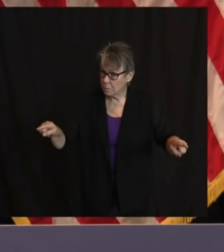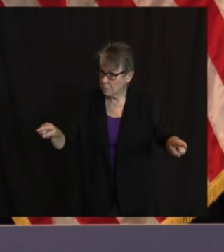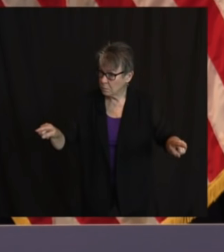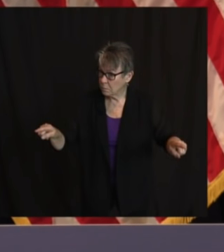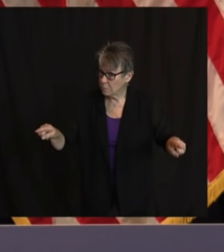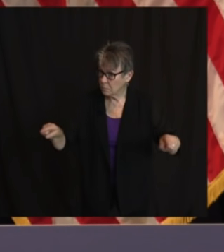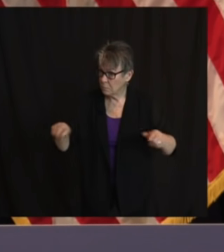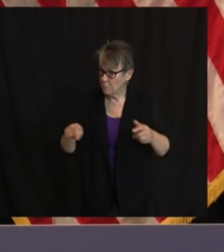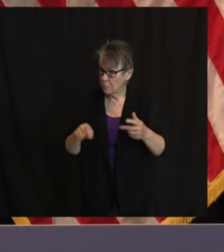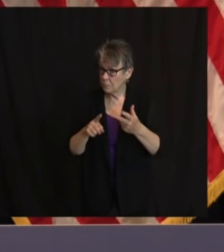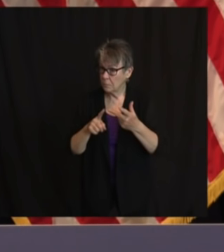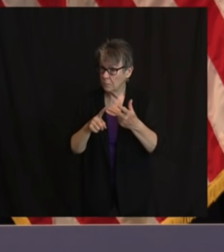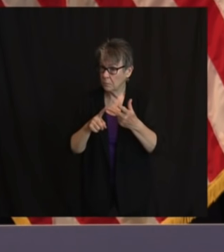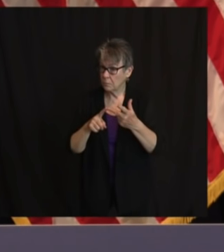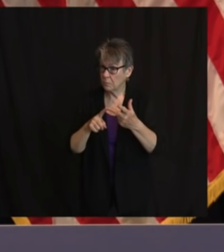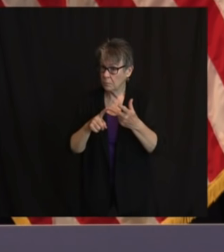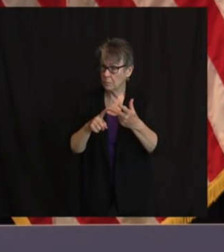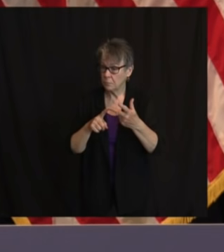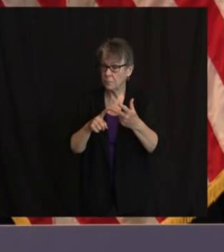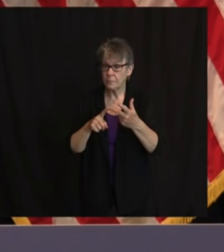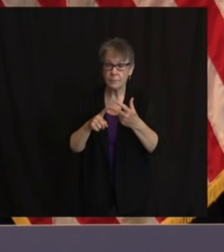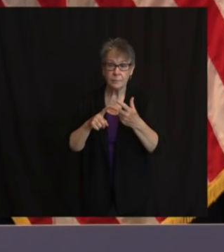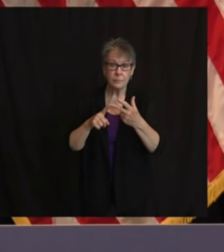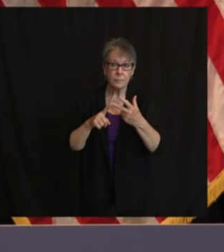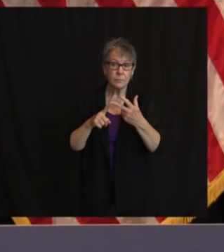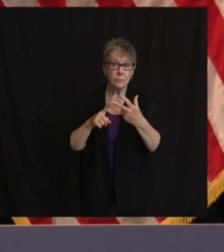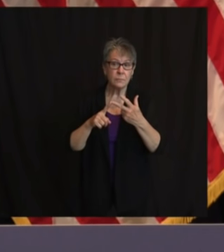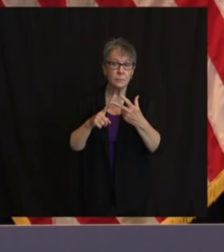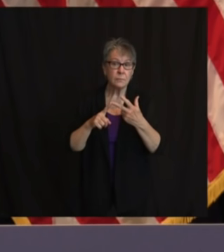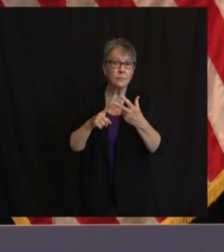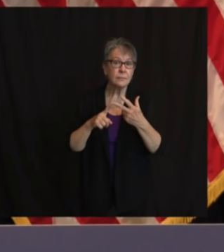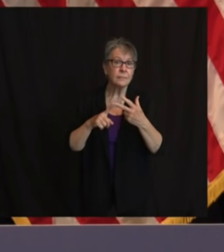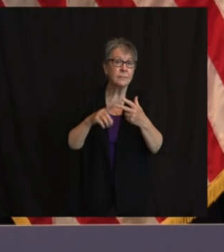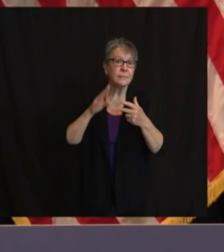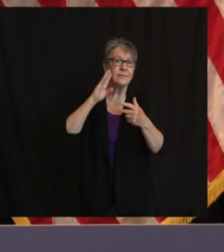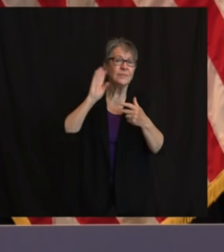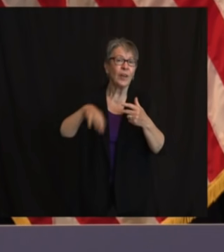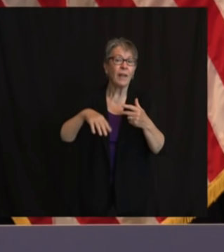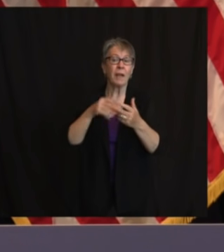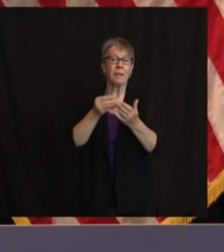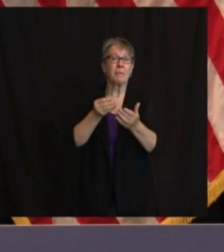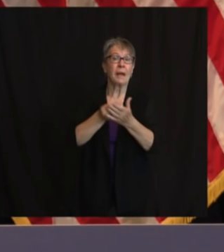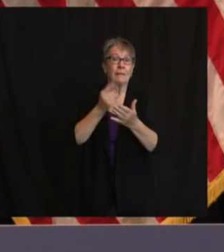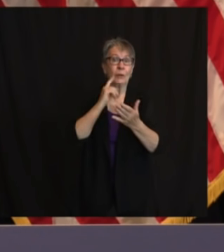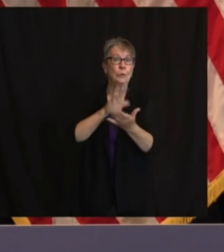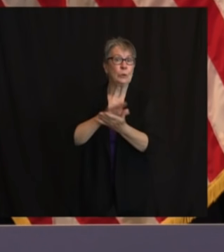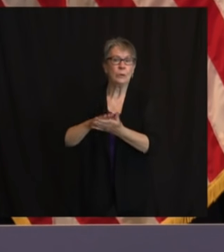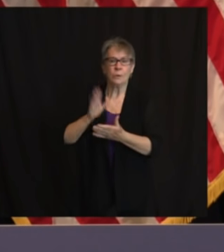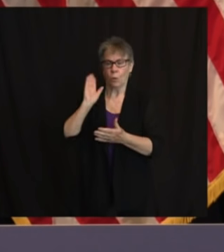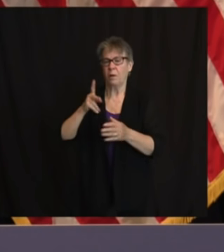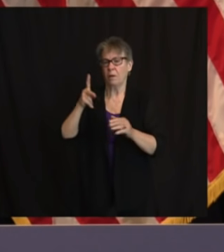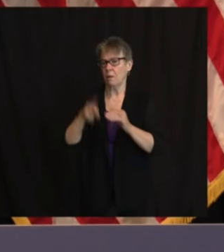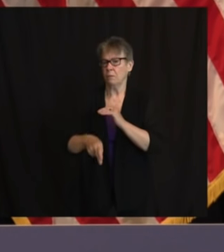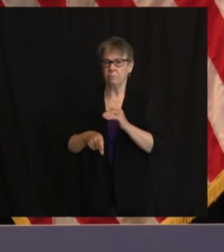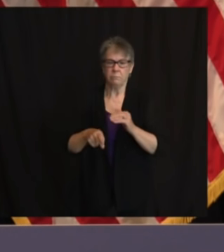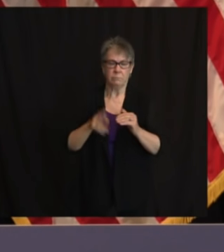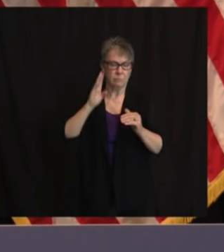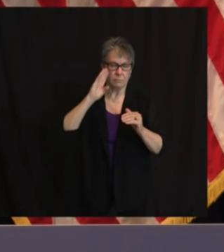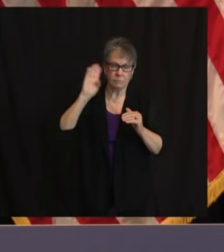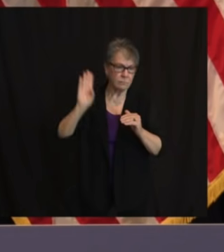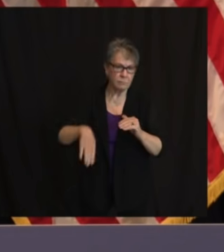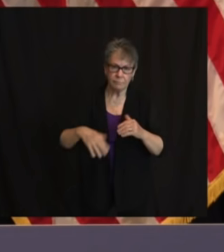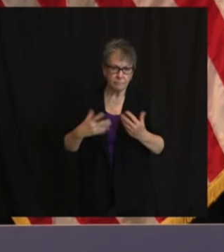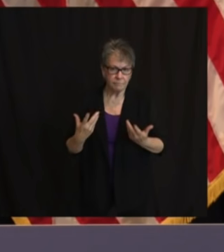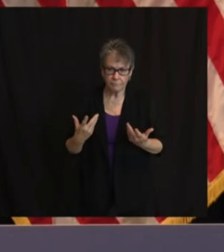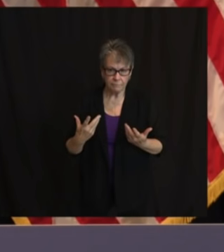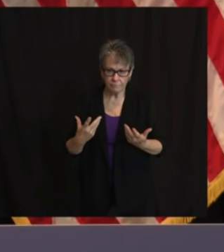system. I'll ask either Lamont or Judy, because they were deeply involved in this. On graduation, bear with me on that.